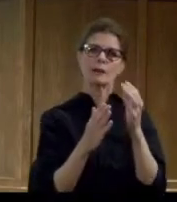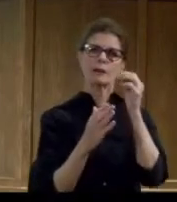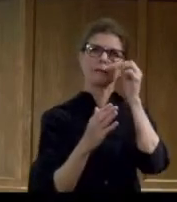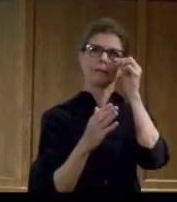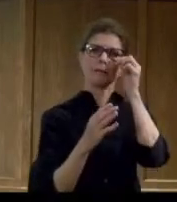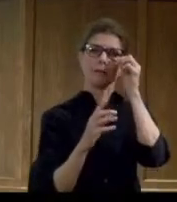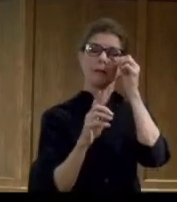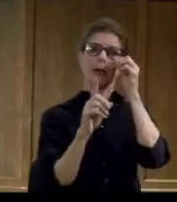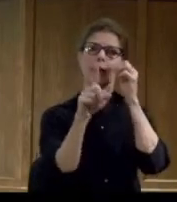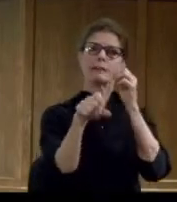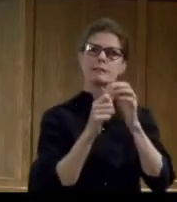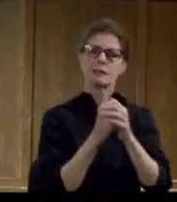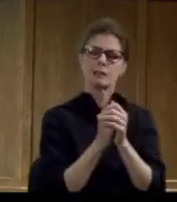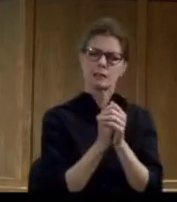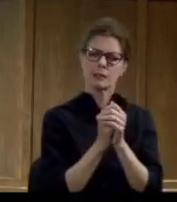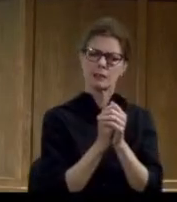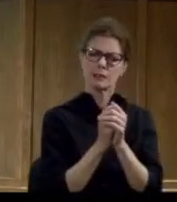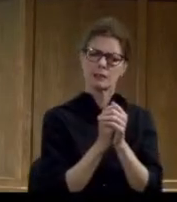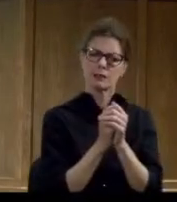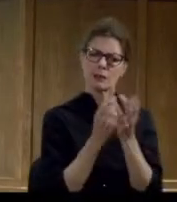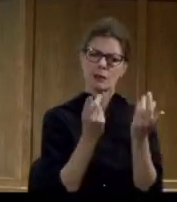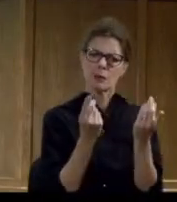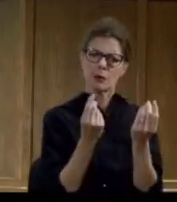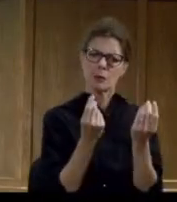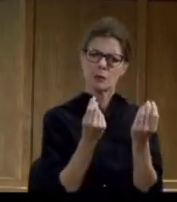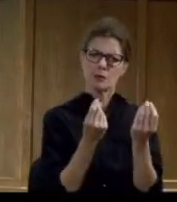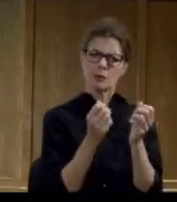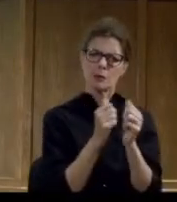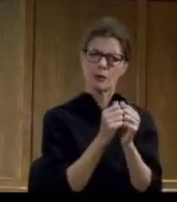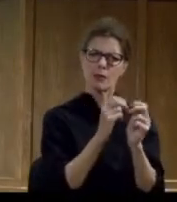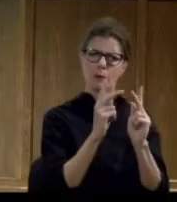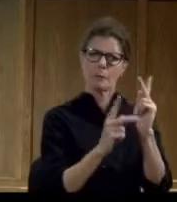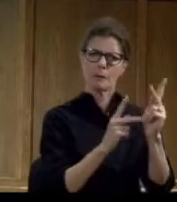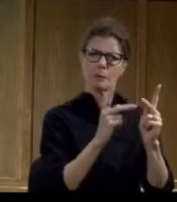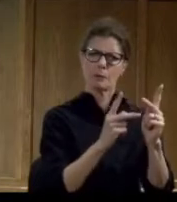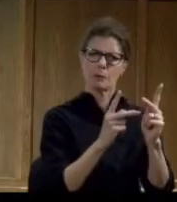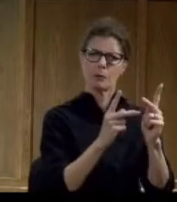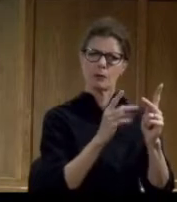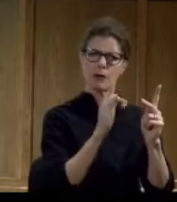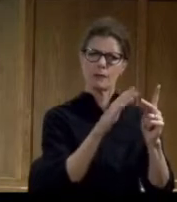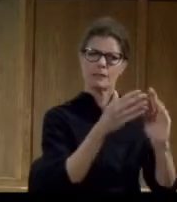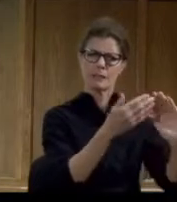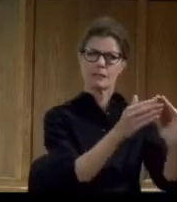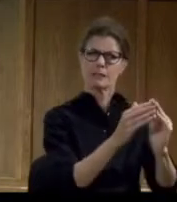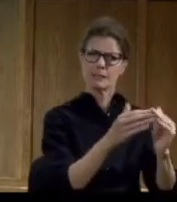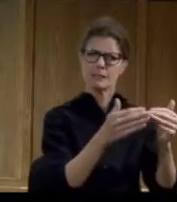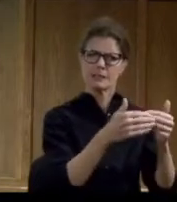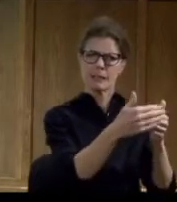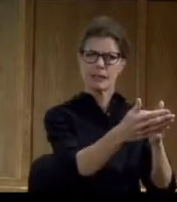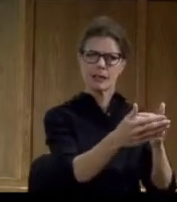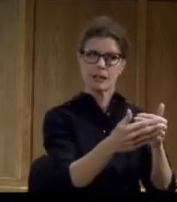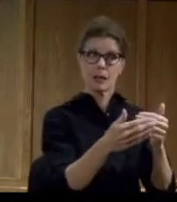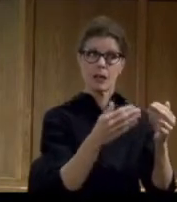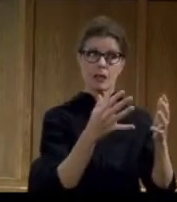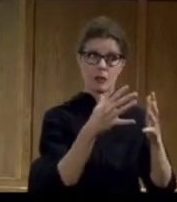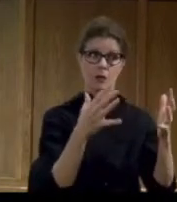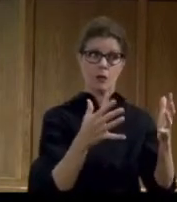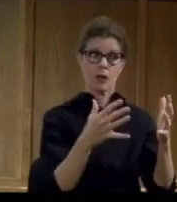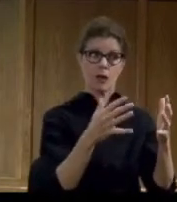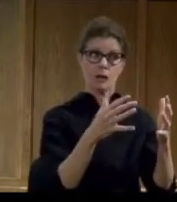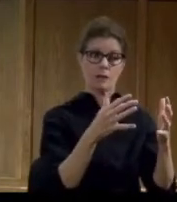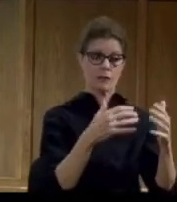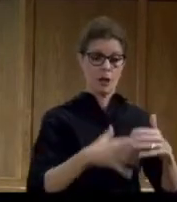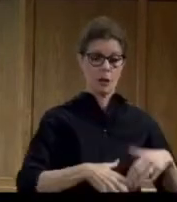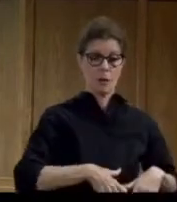question, what would this do to the population of Ephesus over time? One of the things that would happen is there'd be a lot of unwanted